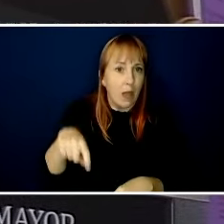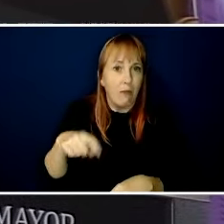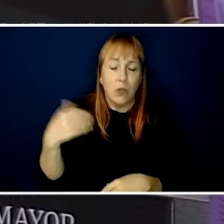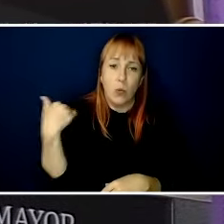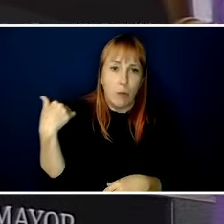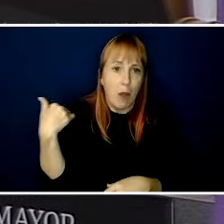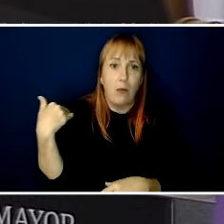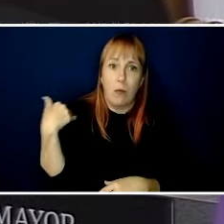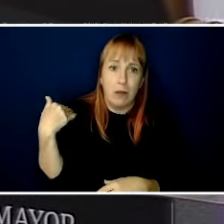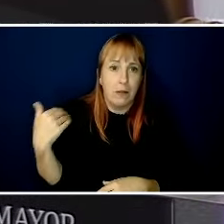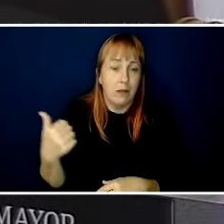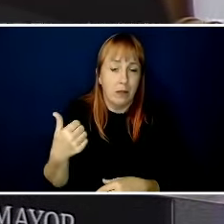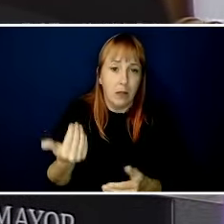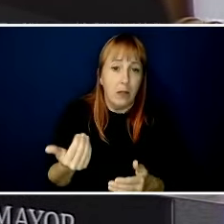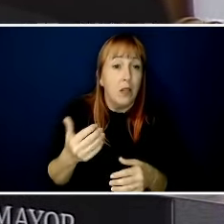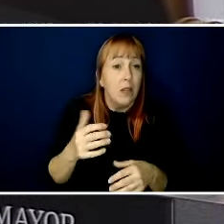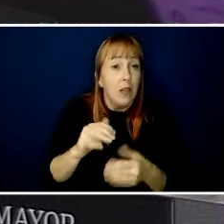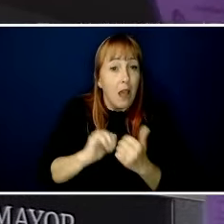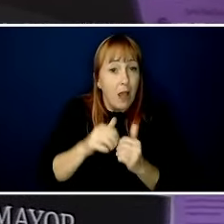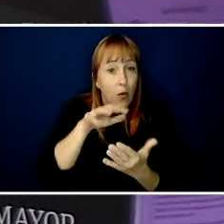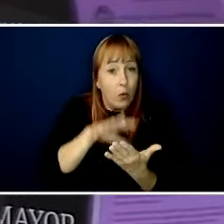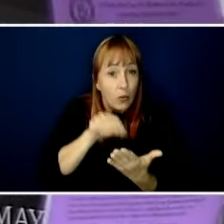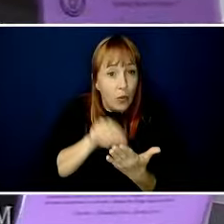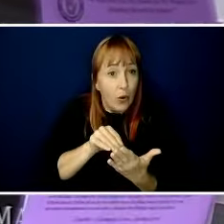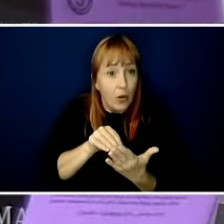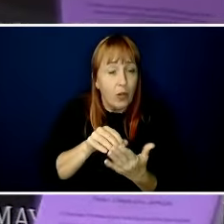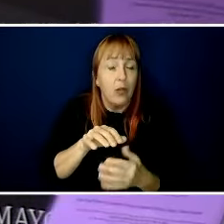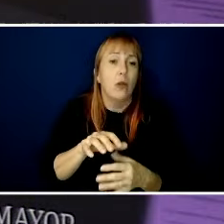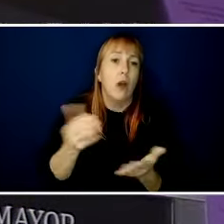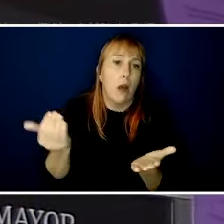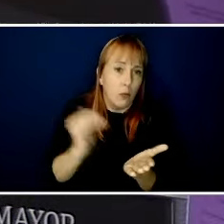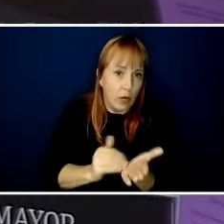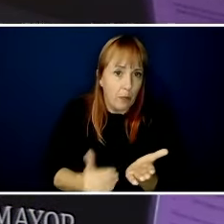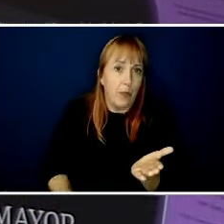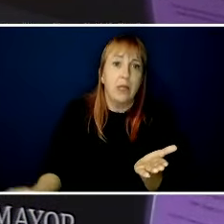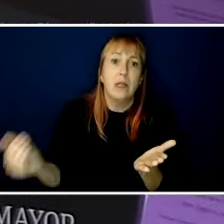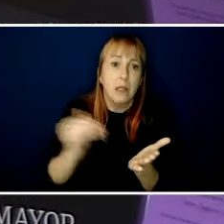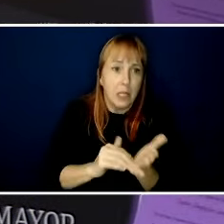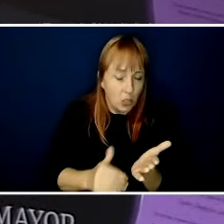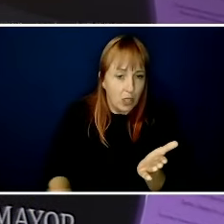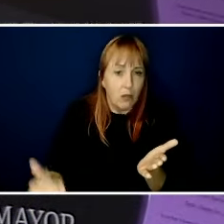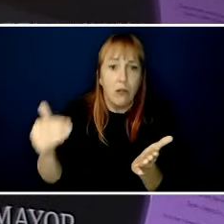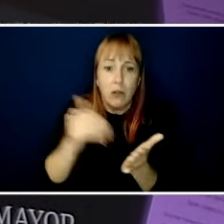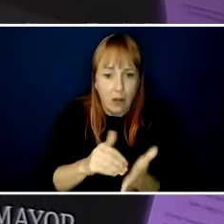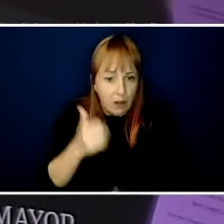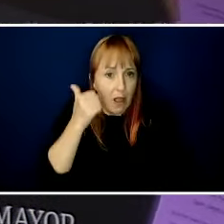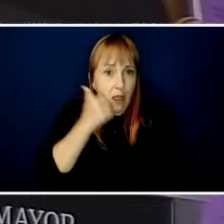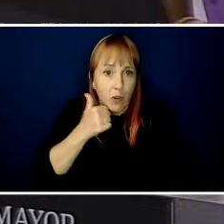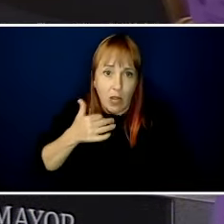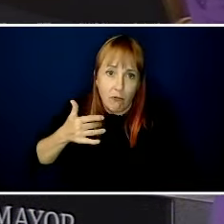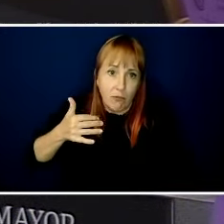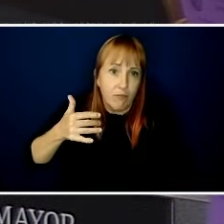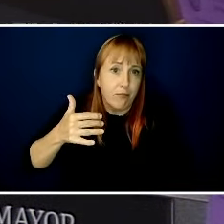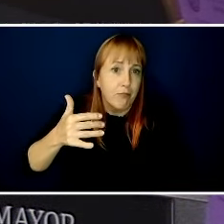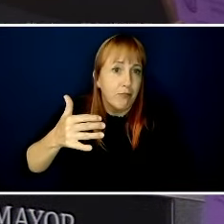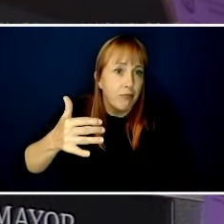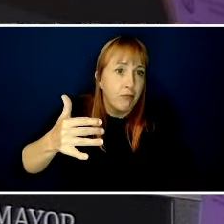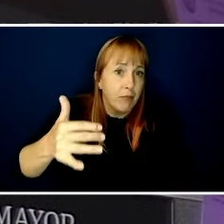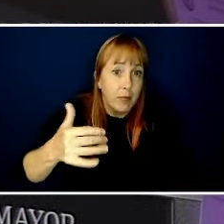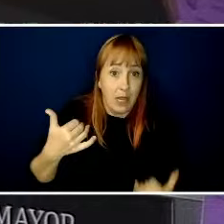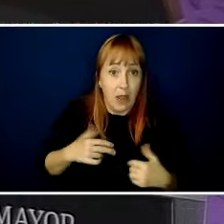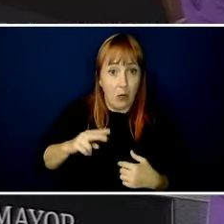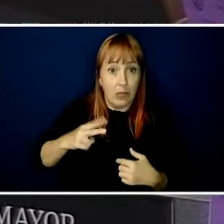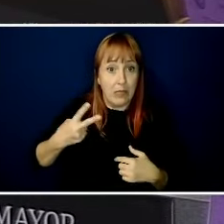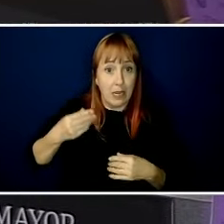we learn by repetition. So day after day, week after week, year after year, and we now have a second generation